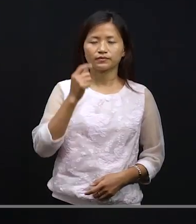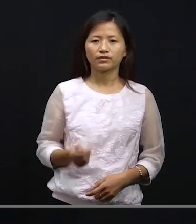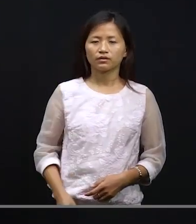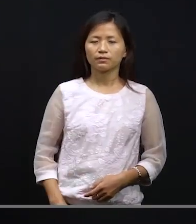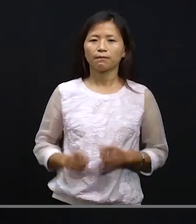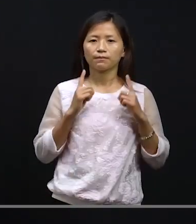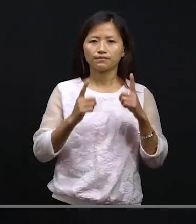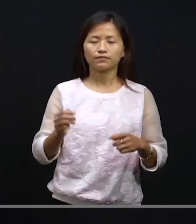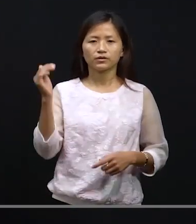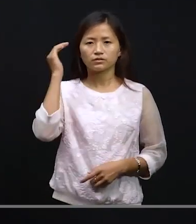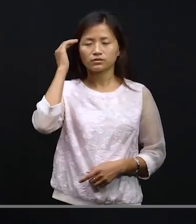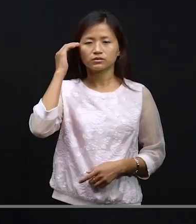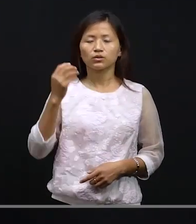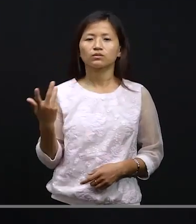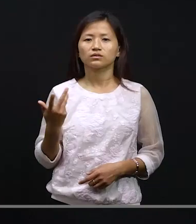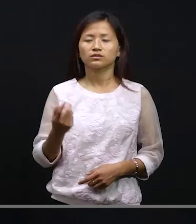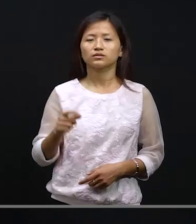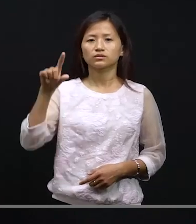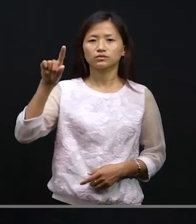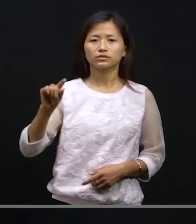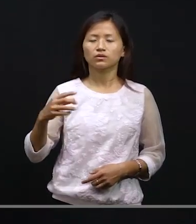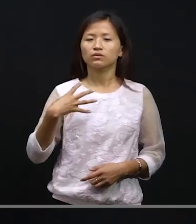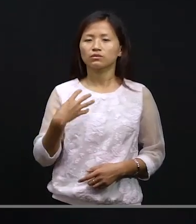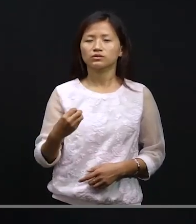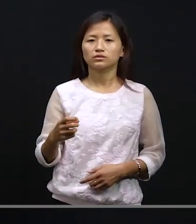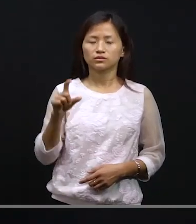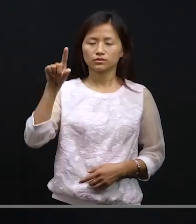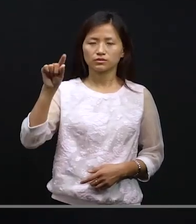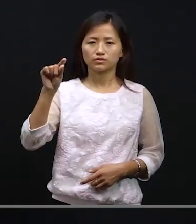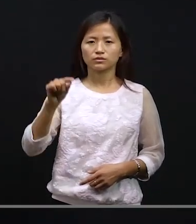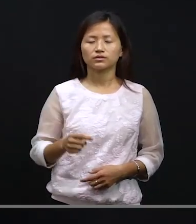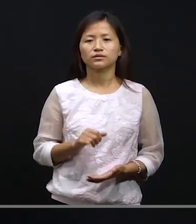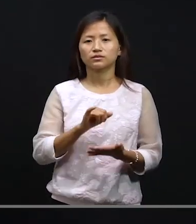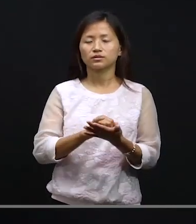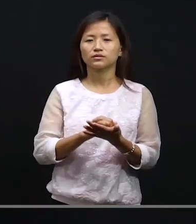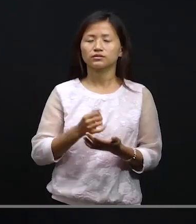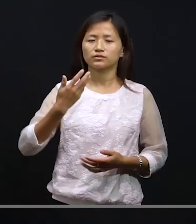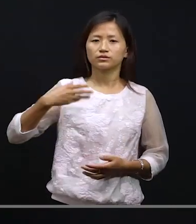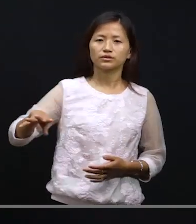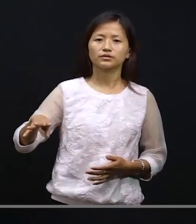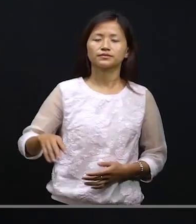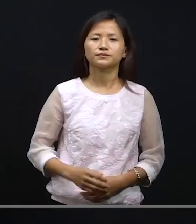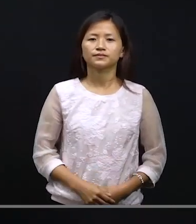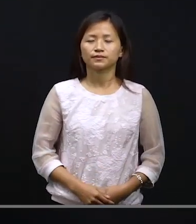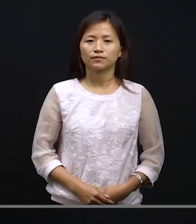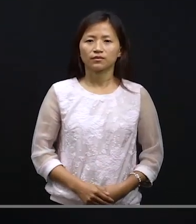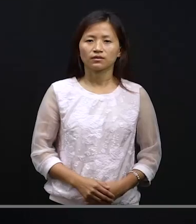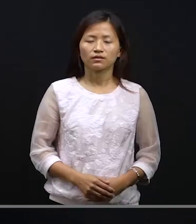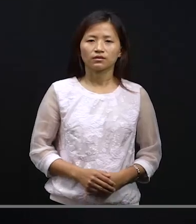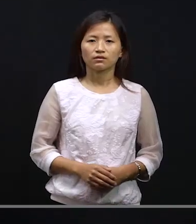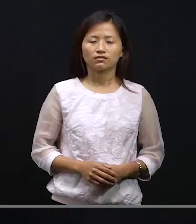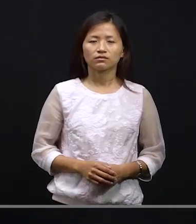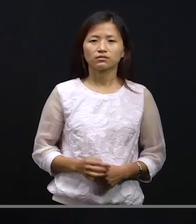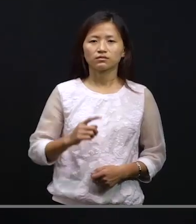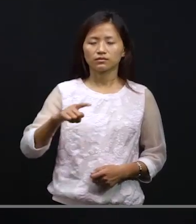knows exactly what he was doing and what he wanted to do, and that is the reason why he rejected. And the next one, you will